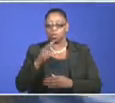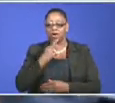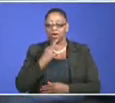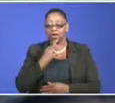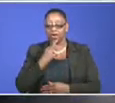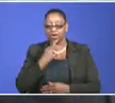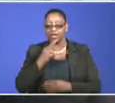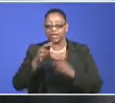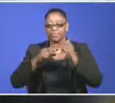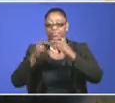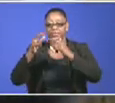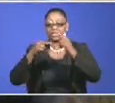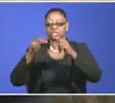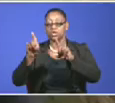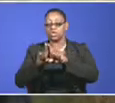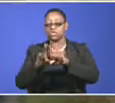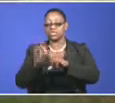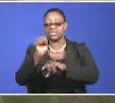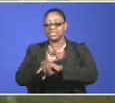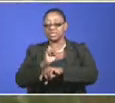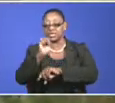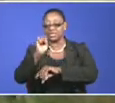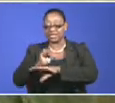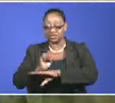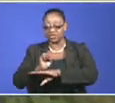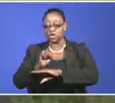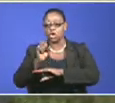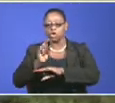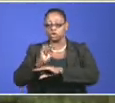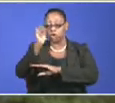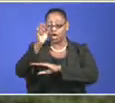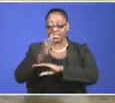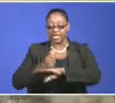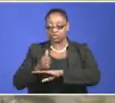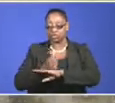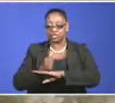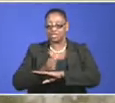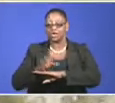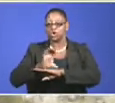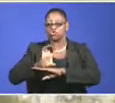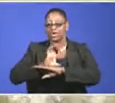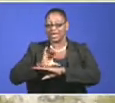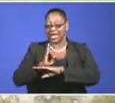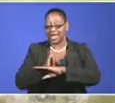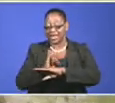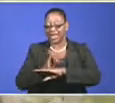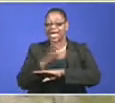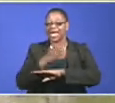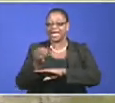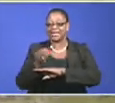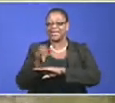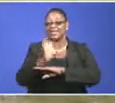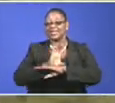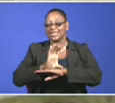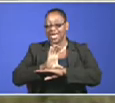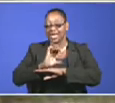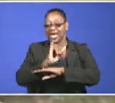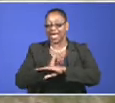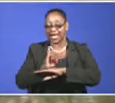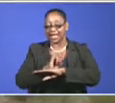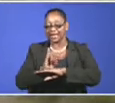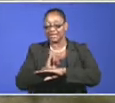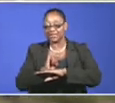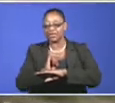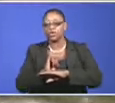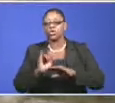and built in San Salvador, South Andros, North Andros, Crooked Island, Long Island, and Kent Island. He added that this